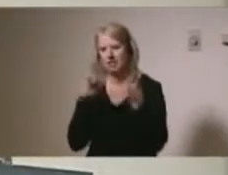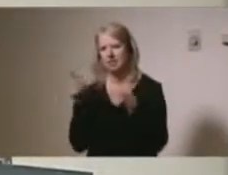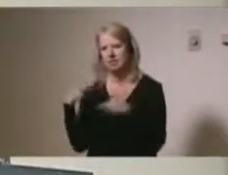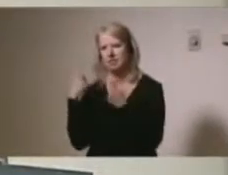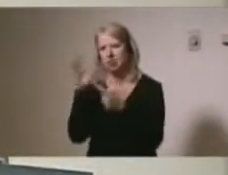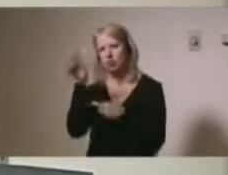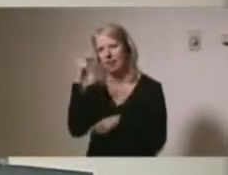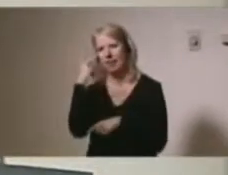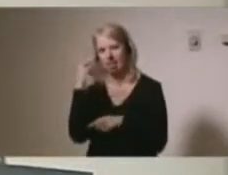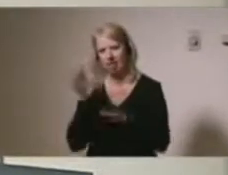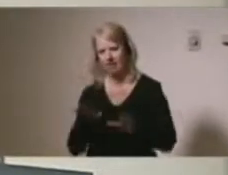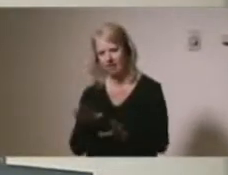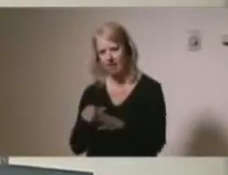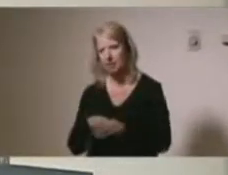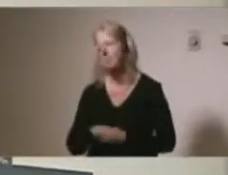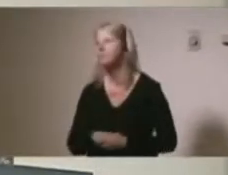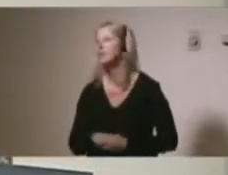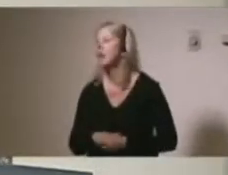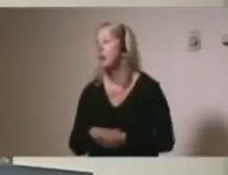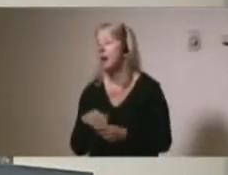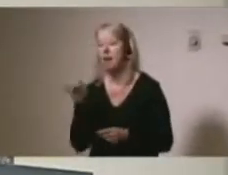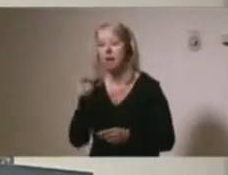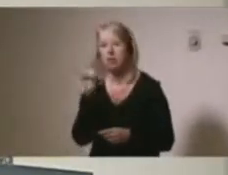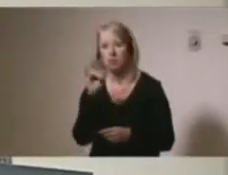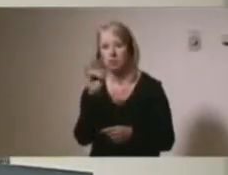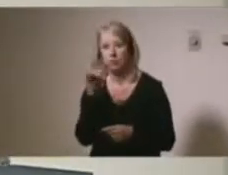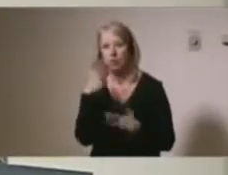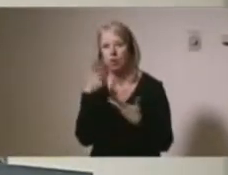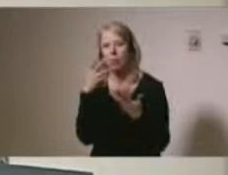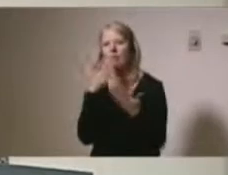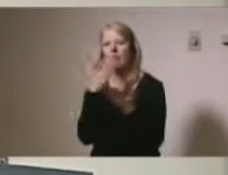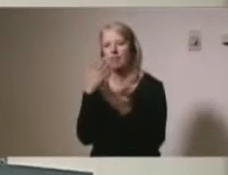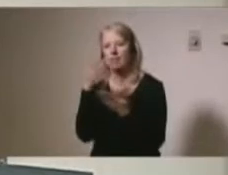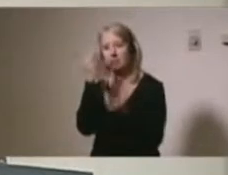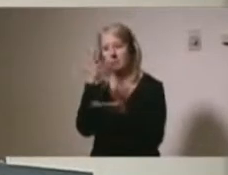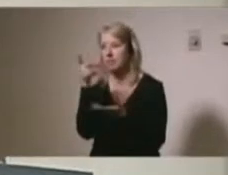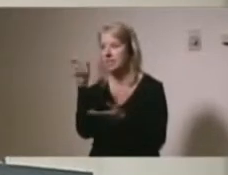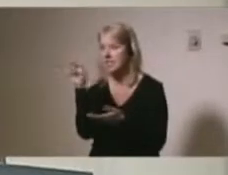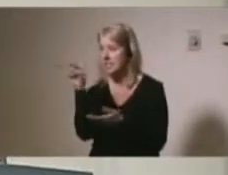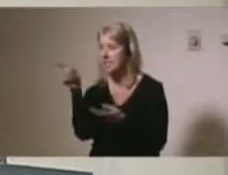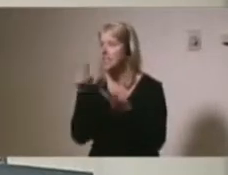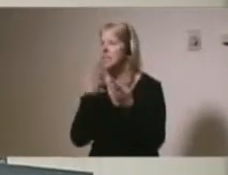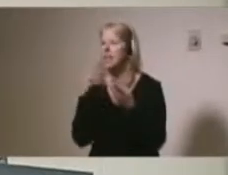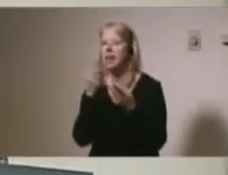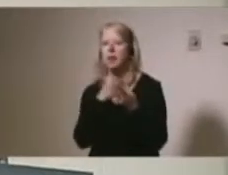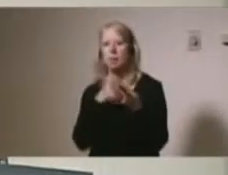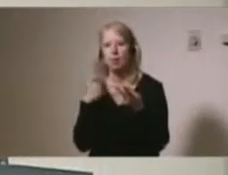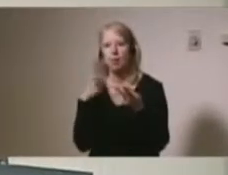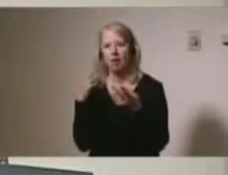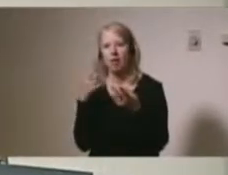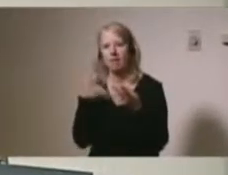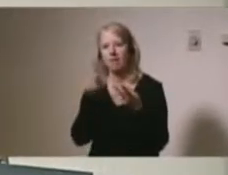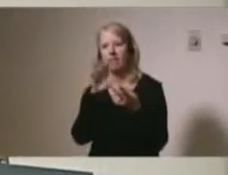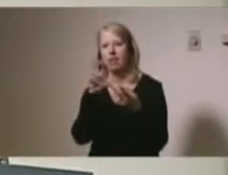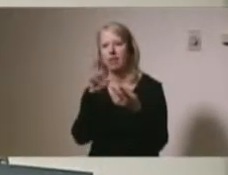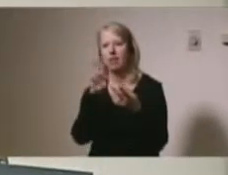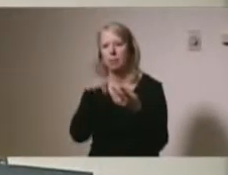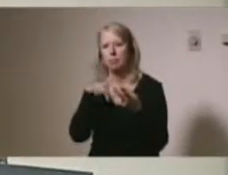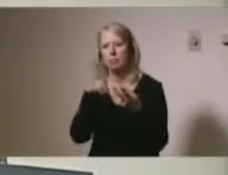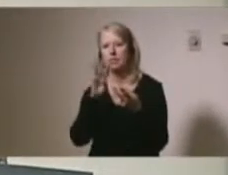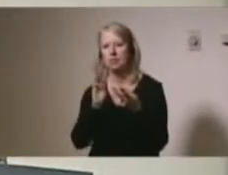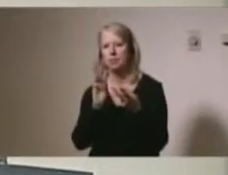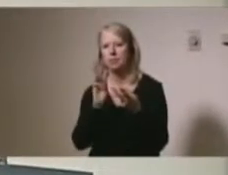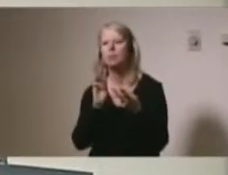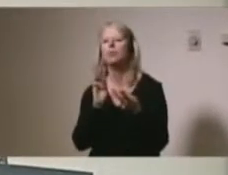activity. I'd also like to tell Denis and the members of CUPW, I'd like to thank you